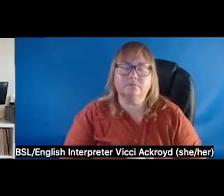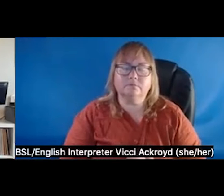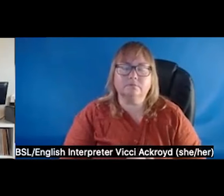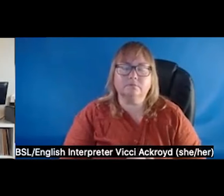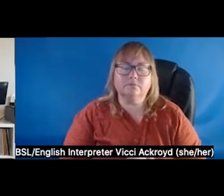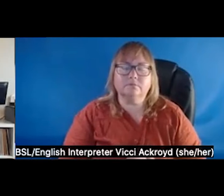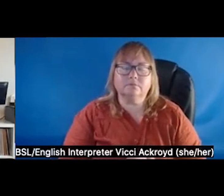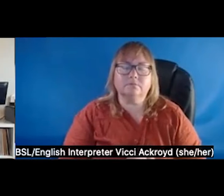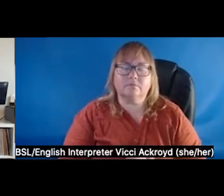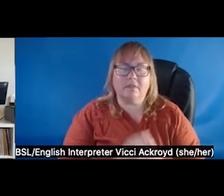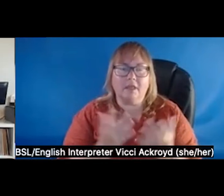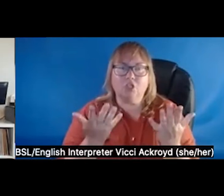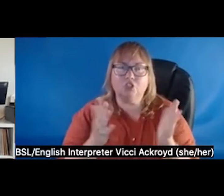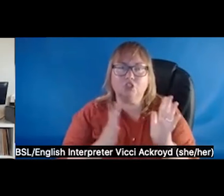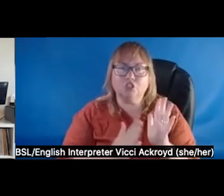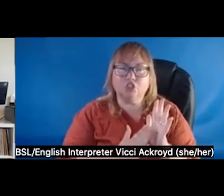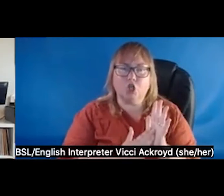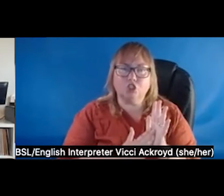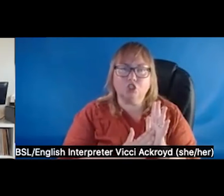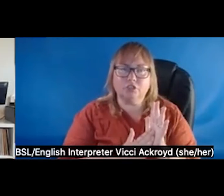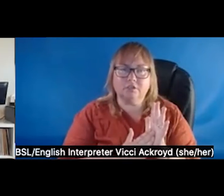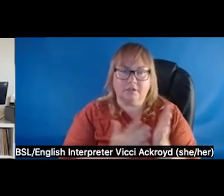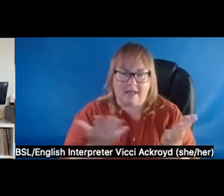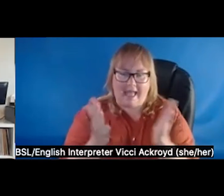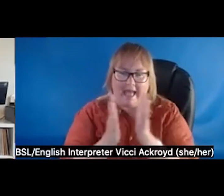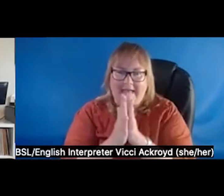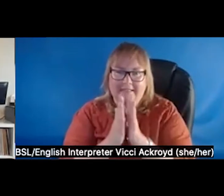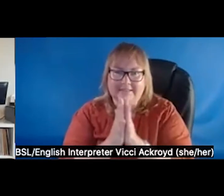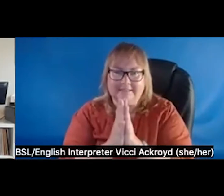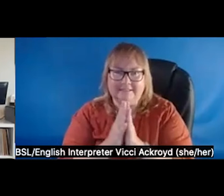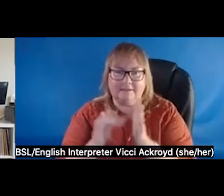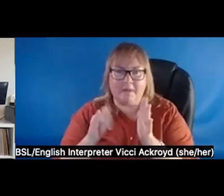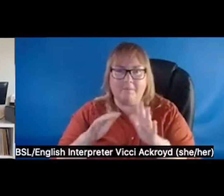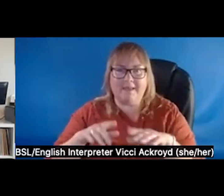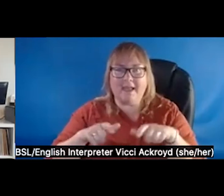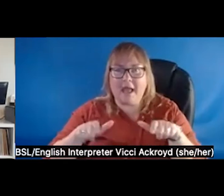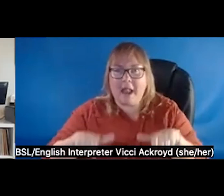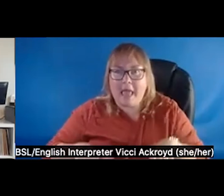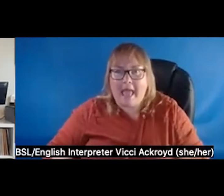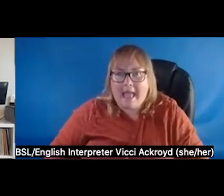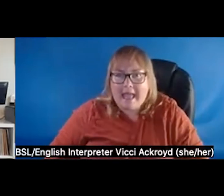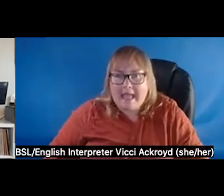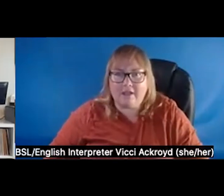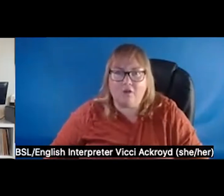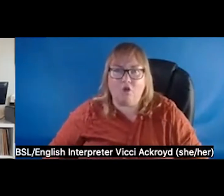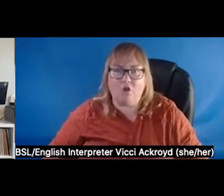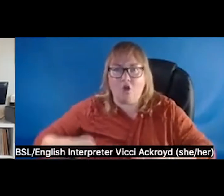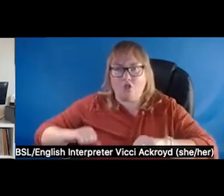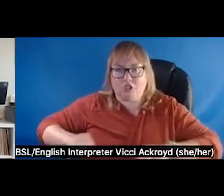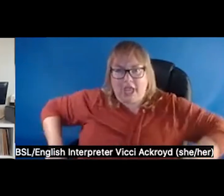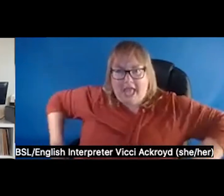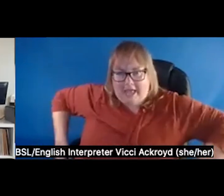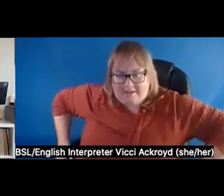And finally, touch. I'm just touching my hands, but you might be touching your legs, you might be touching the fabric on the seat that